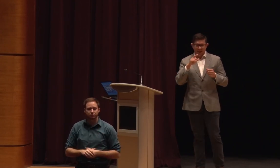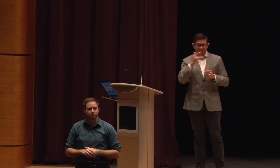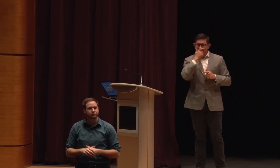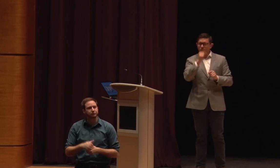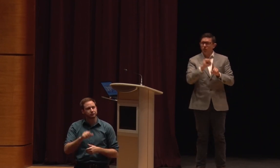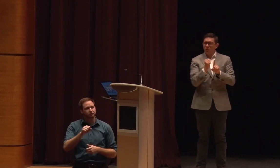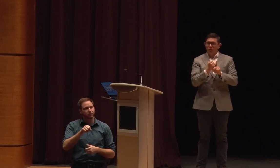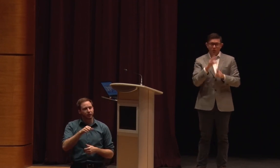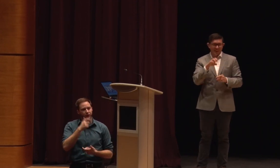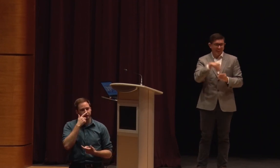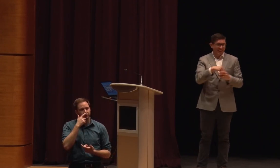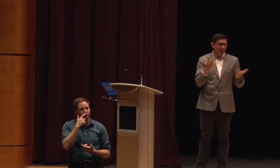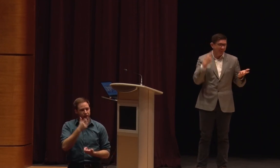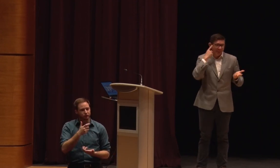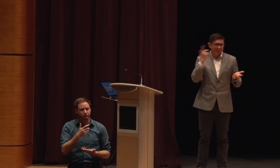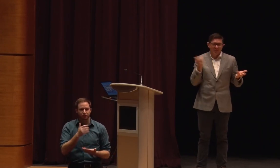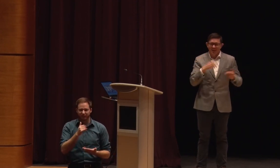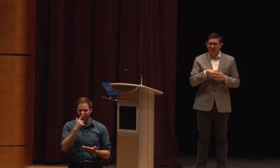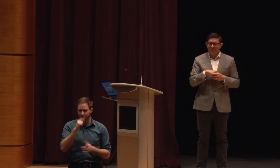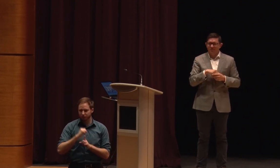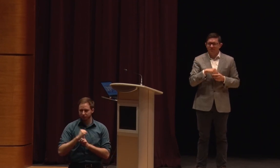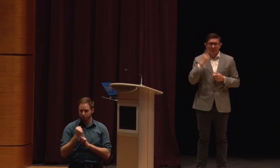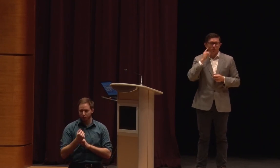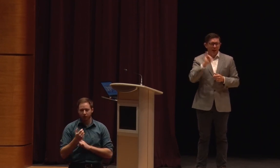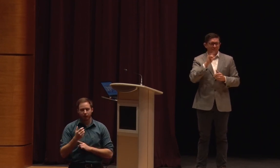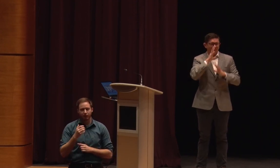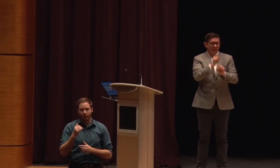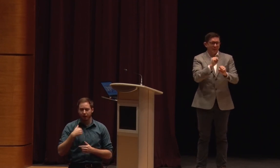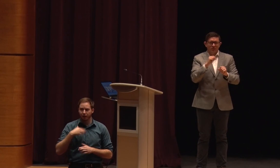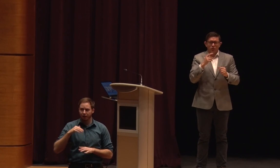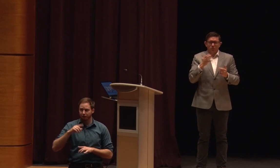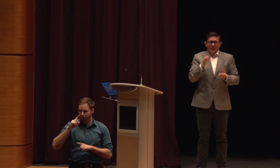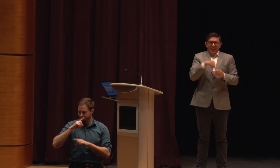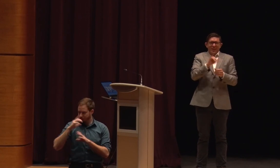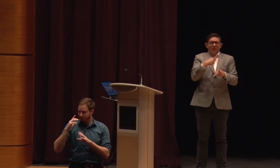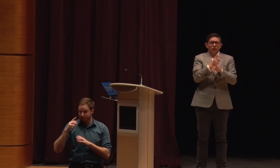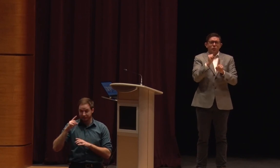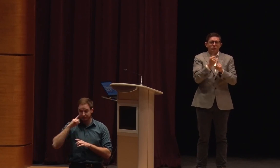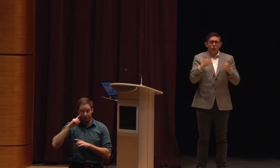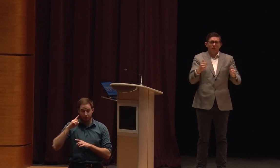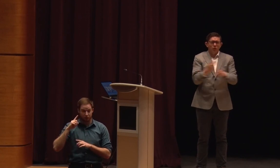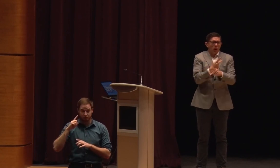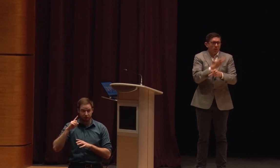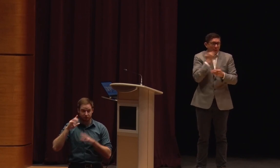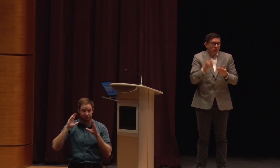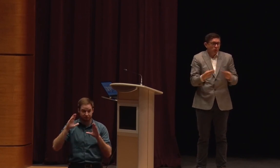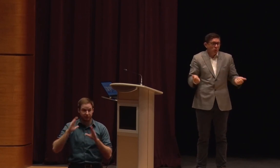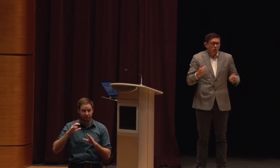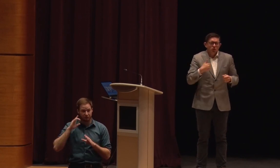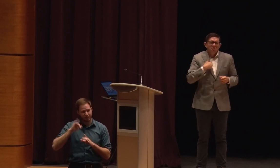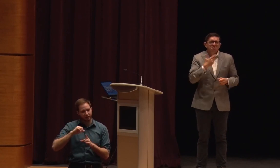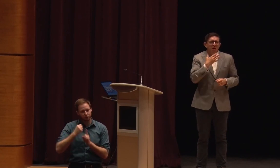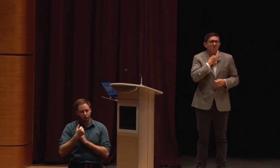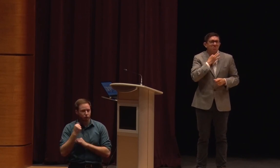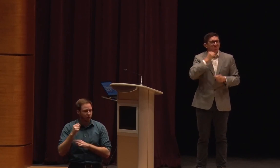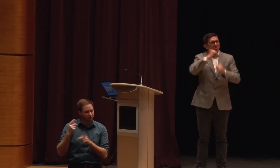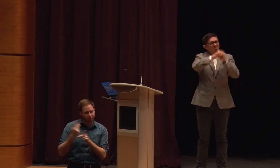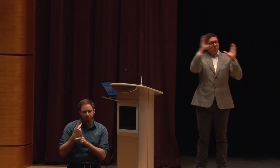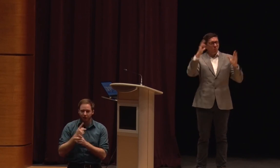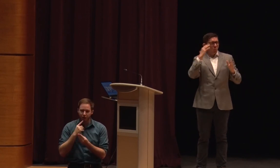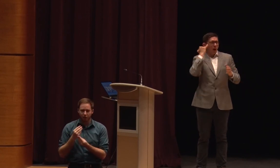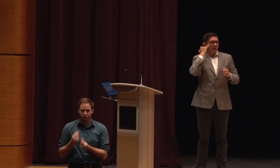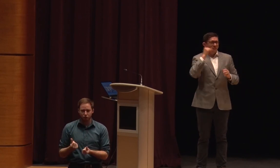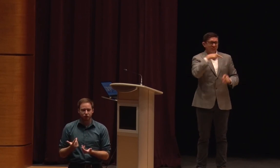Yes, that's interesting. It's an interesting situation that I haven't thought of before. It sounds fascinating to be in that kind of situation trying to figure out the best